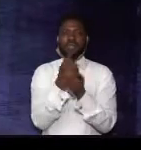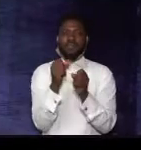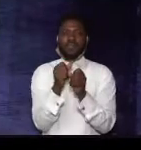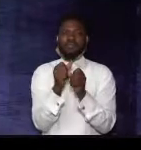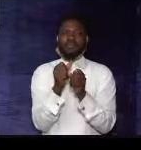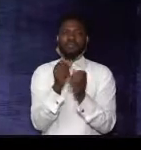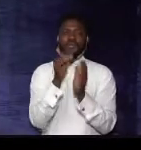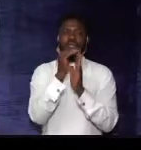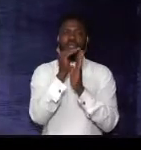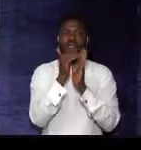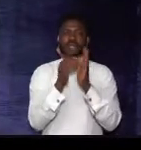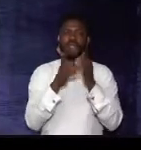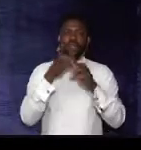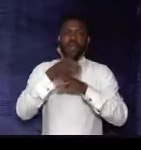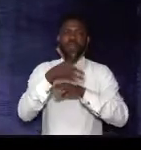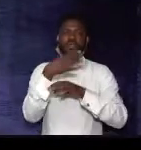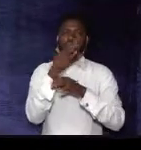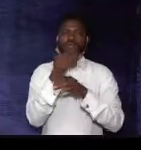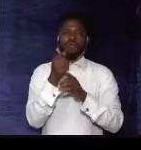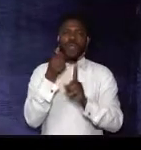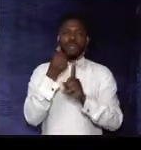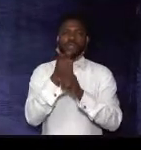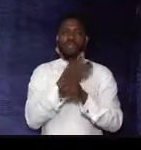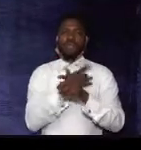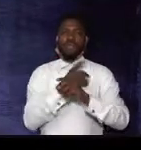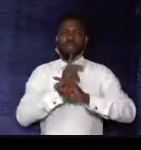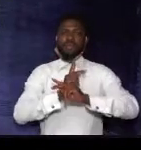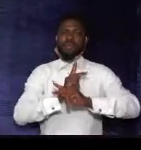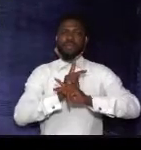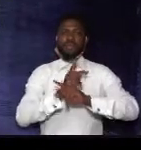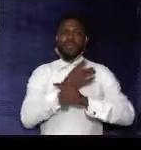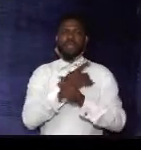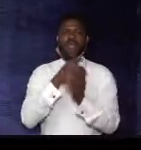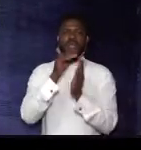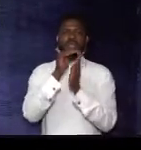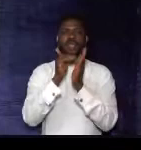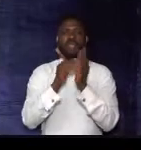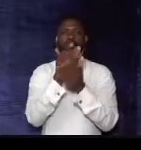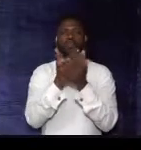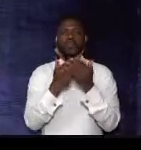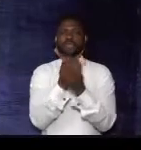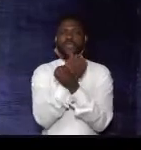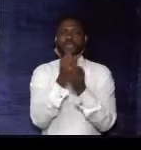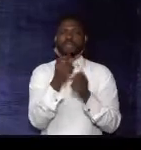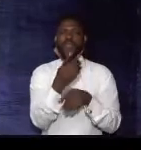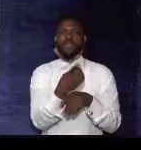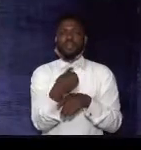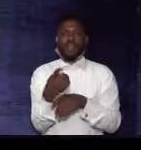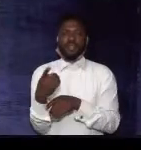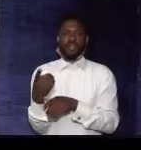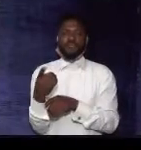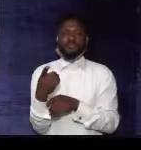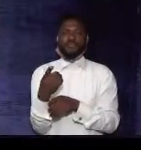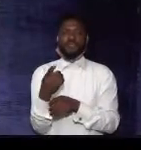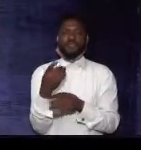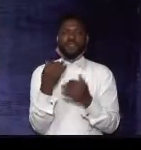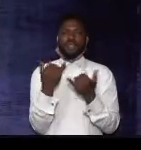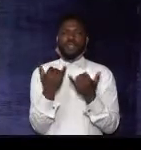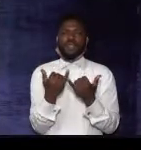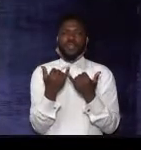accident and safety, state causes of accident and prevention, and list some safety